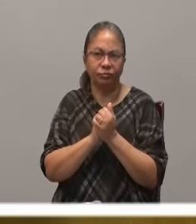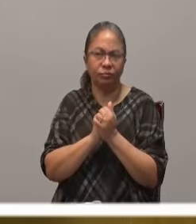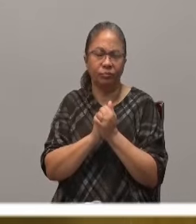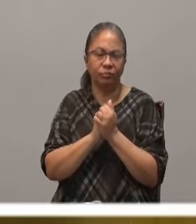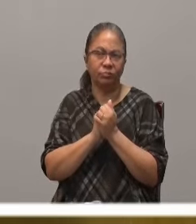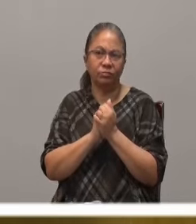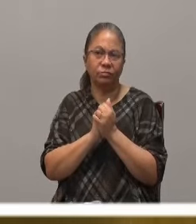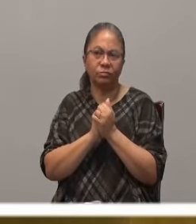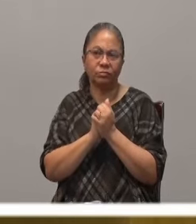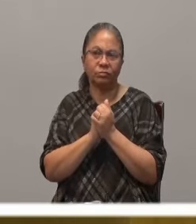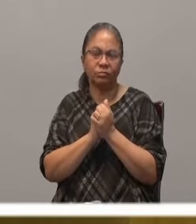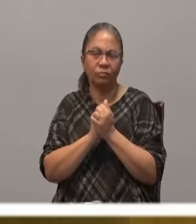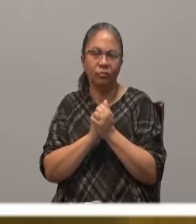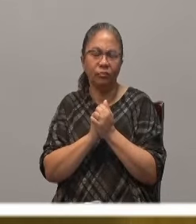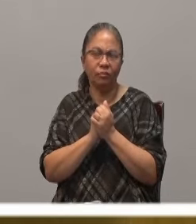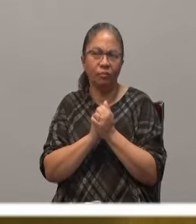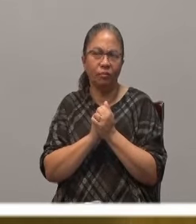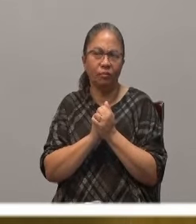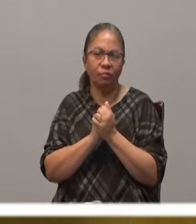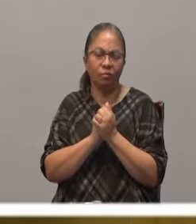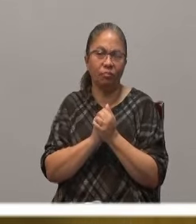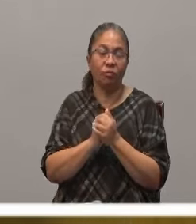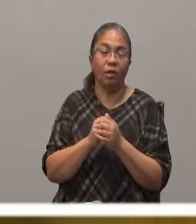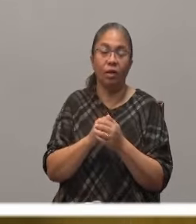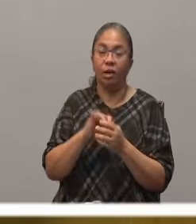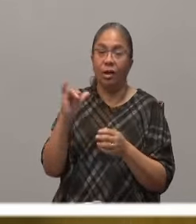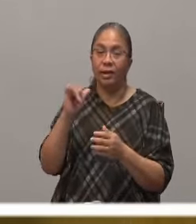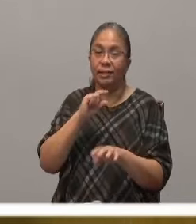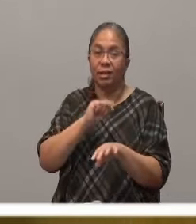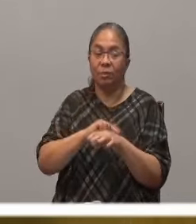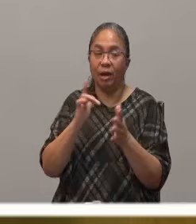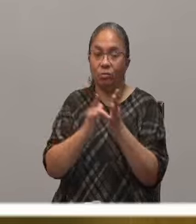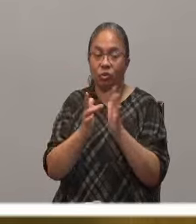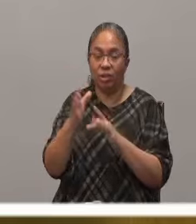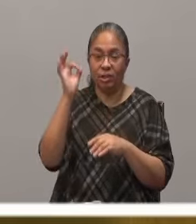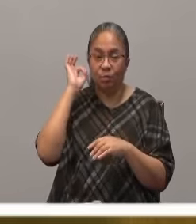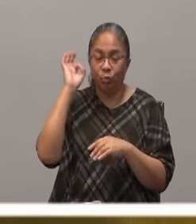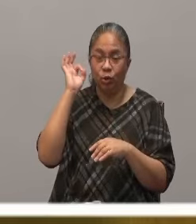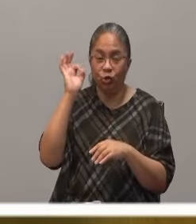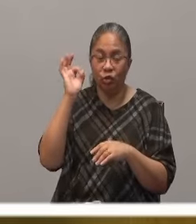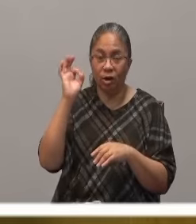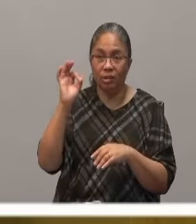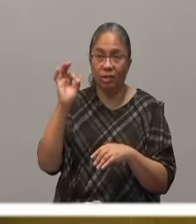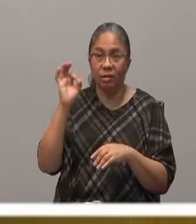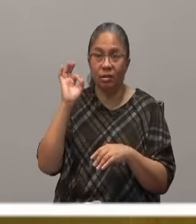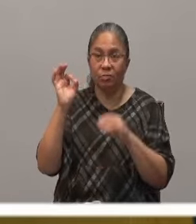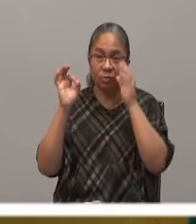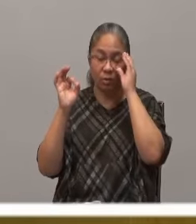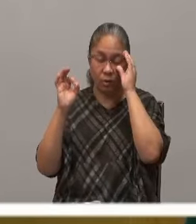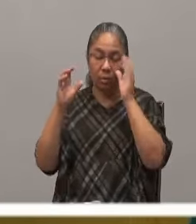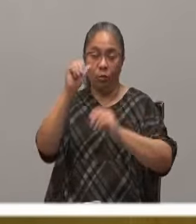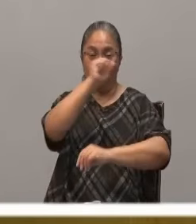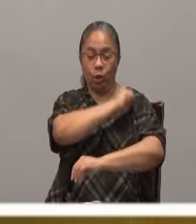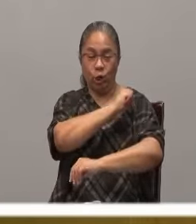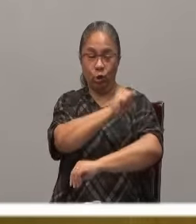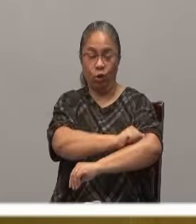Then all of a sudden, Jesus is preaching. He's preaching with